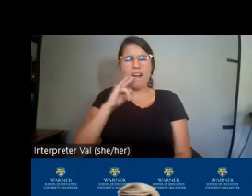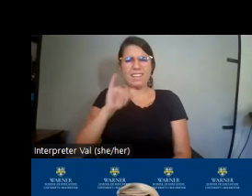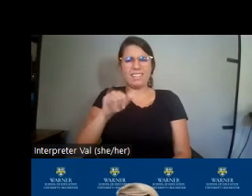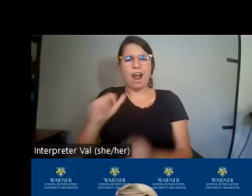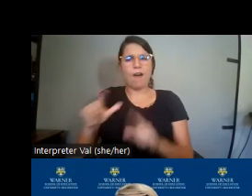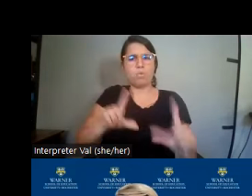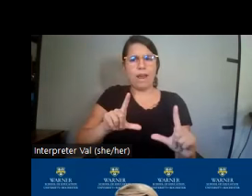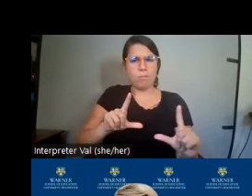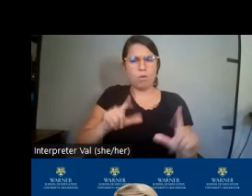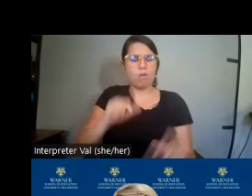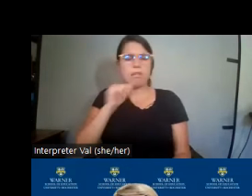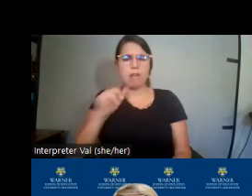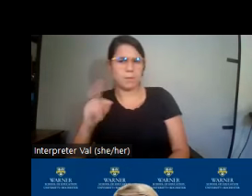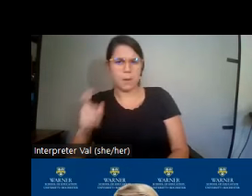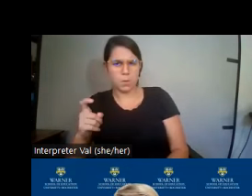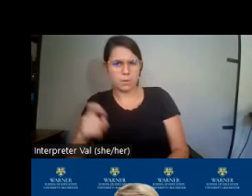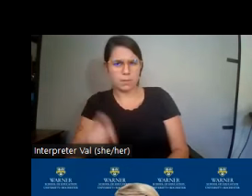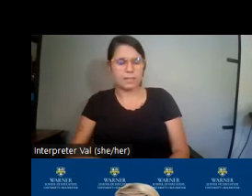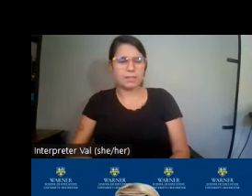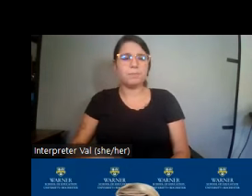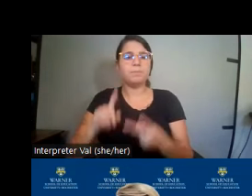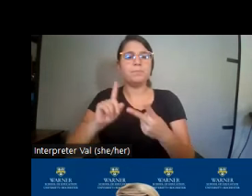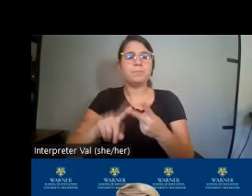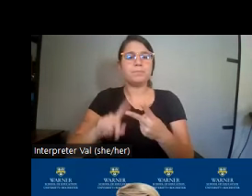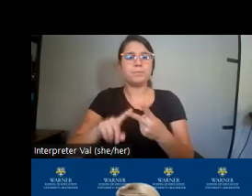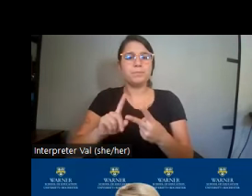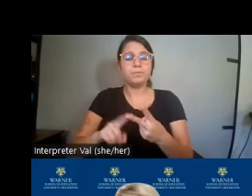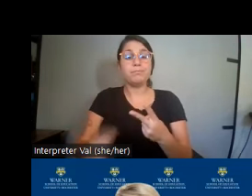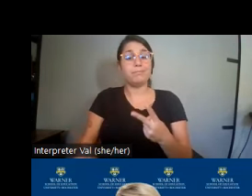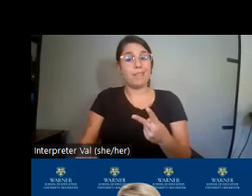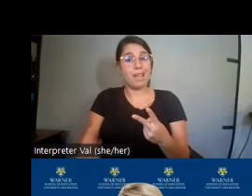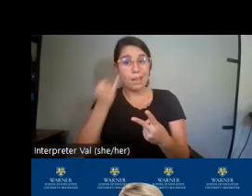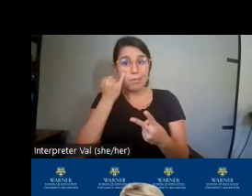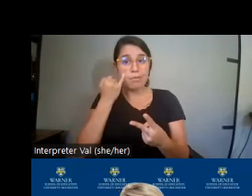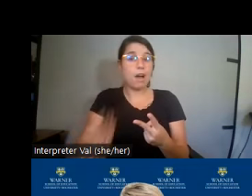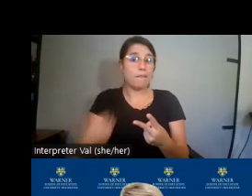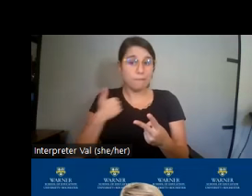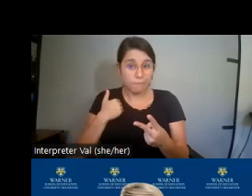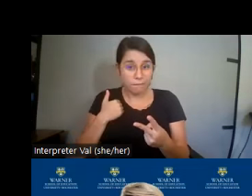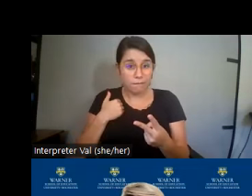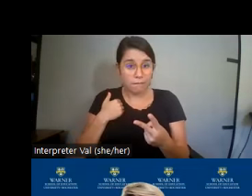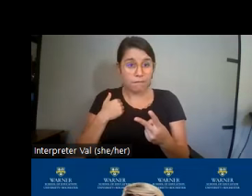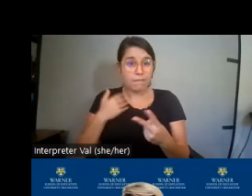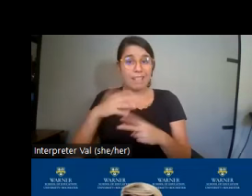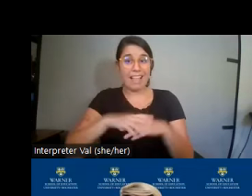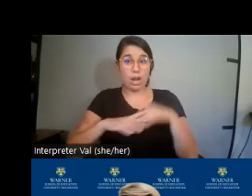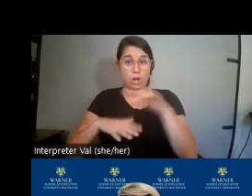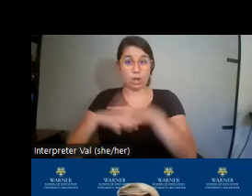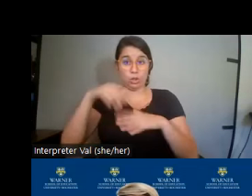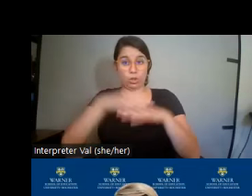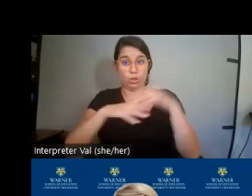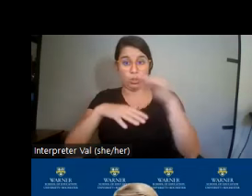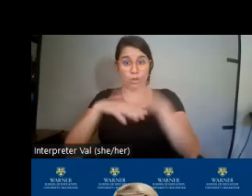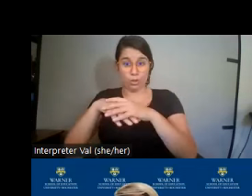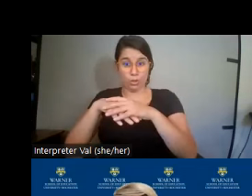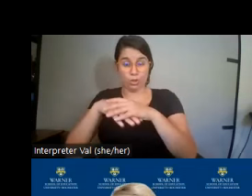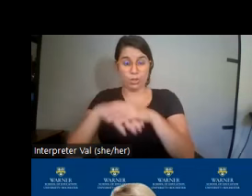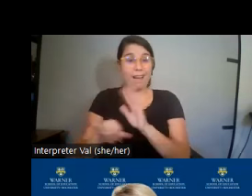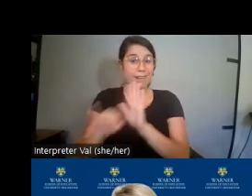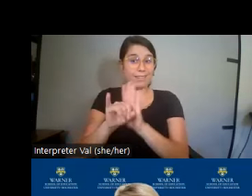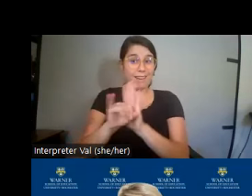diagnosis, the complexities that can exist when we have layers of need or